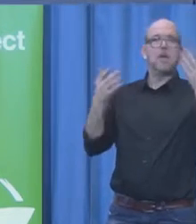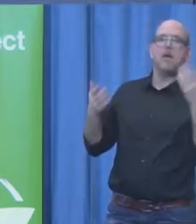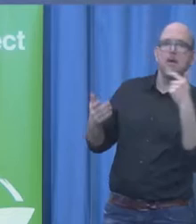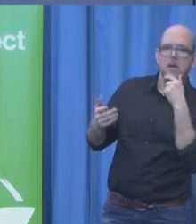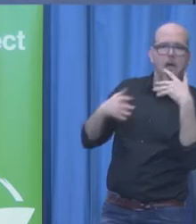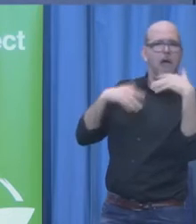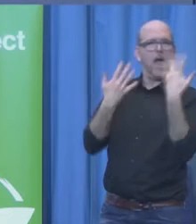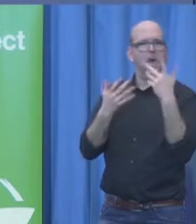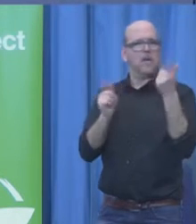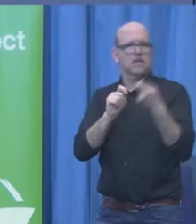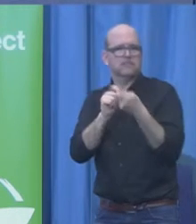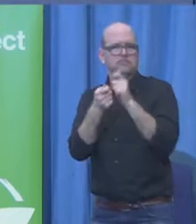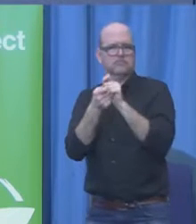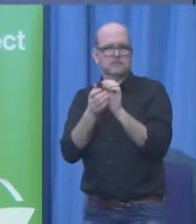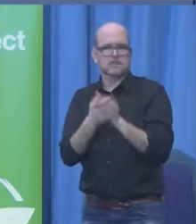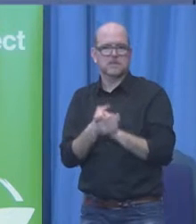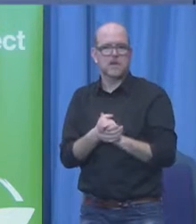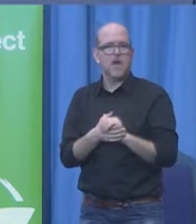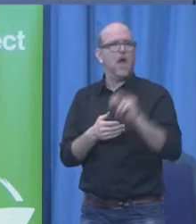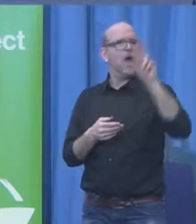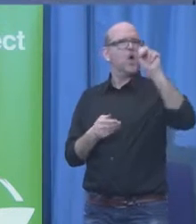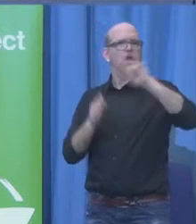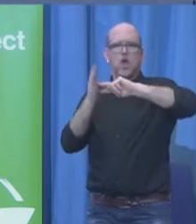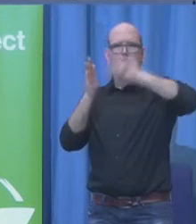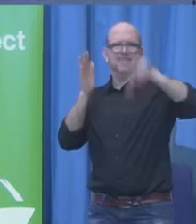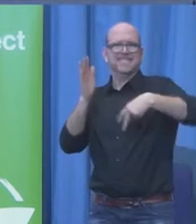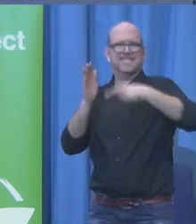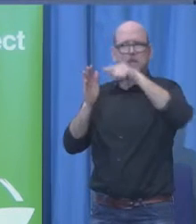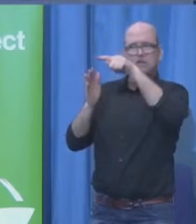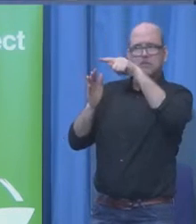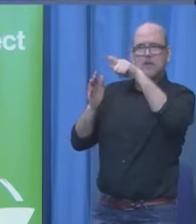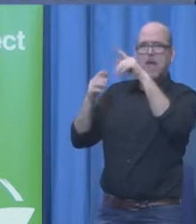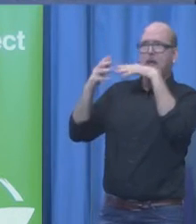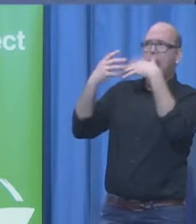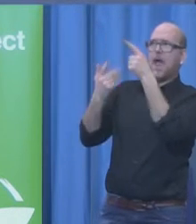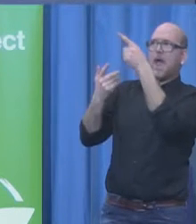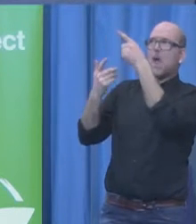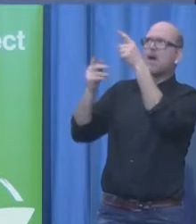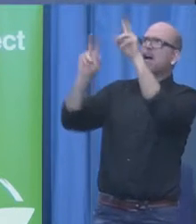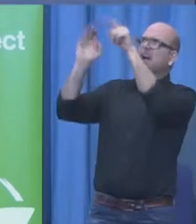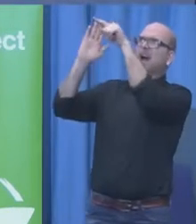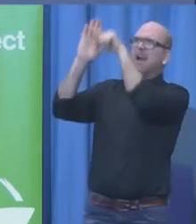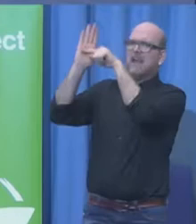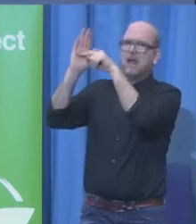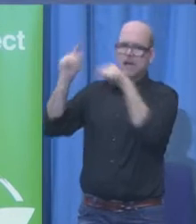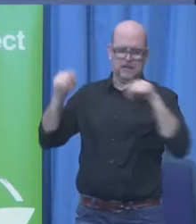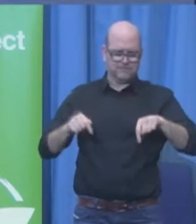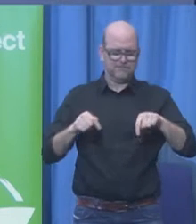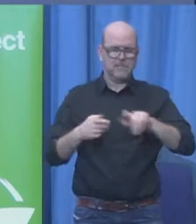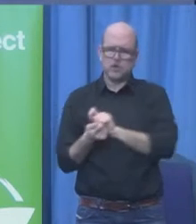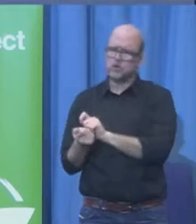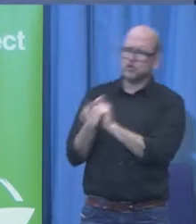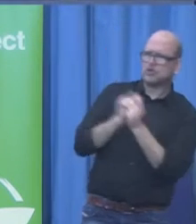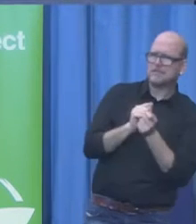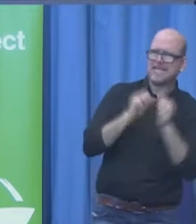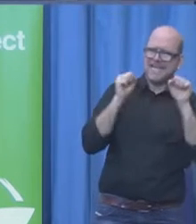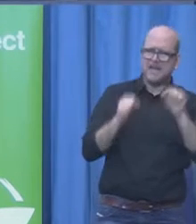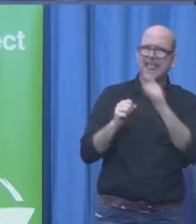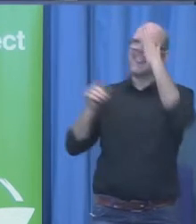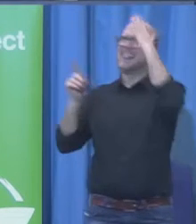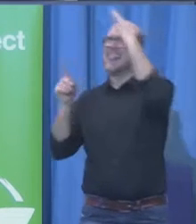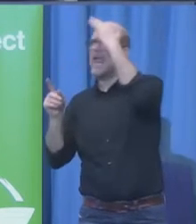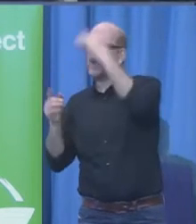For example, last year we published a report that was being done together in which each member